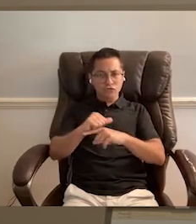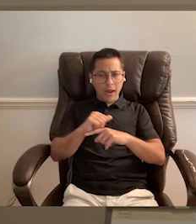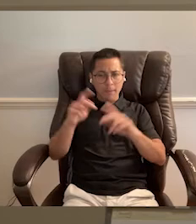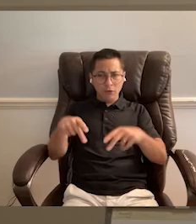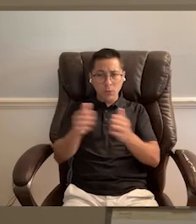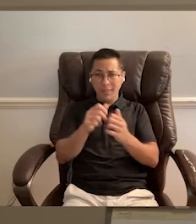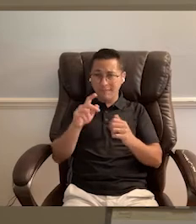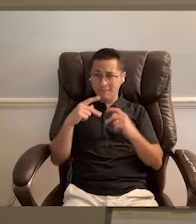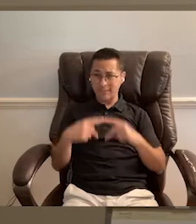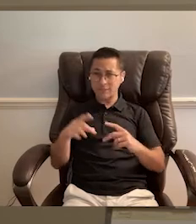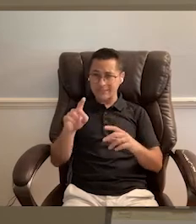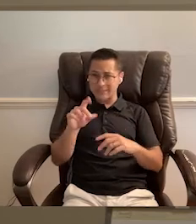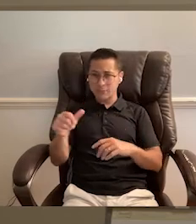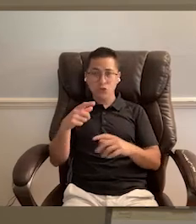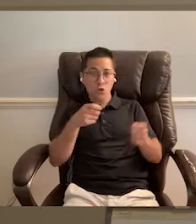environment.